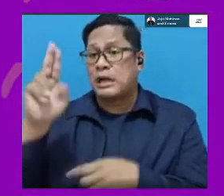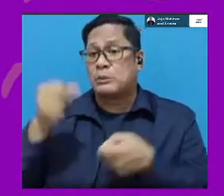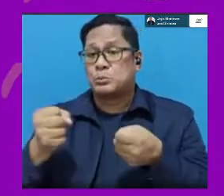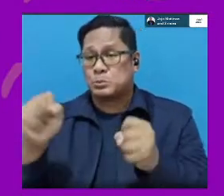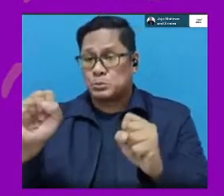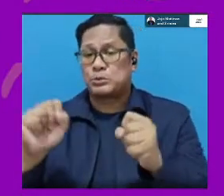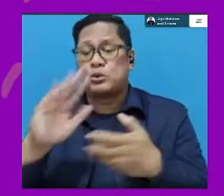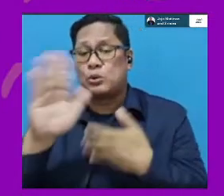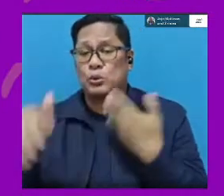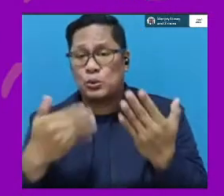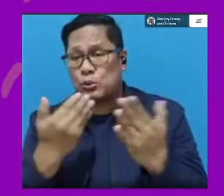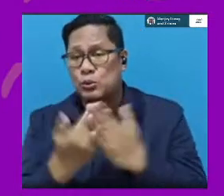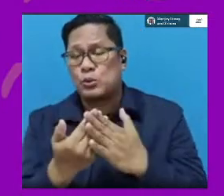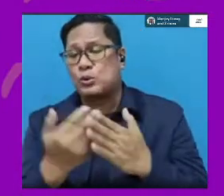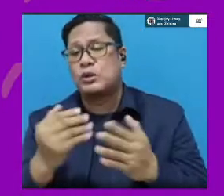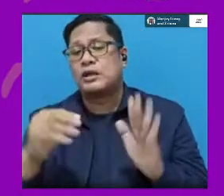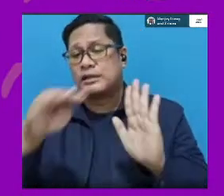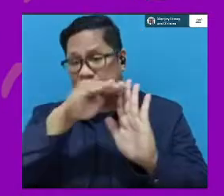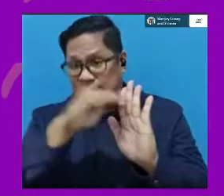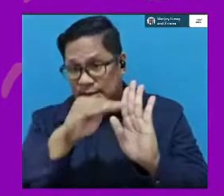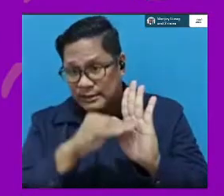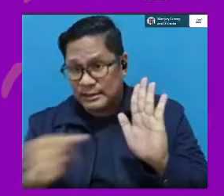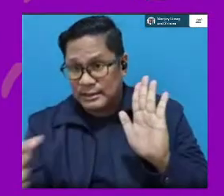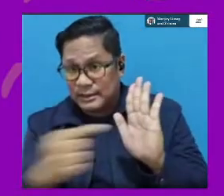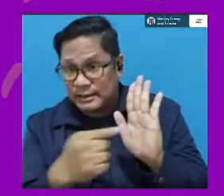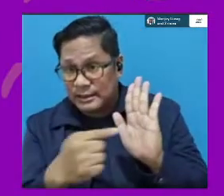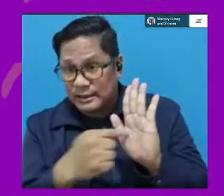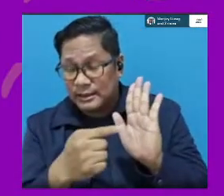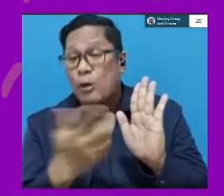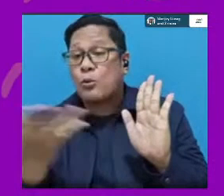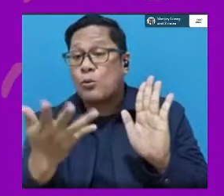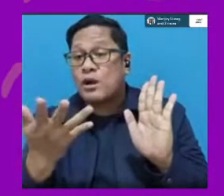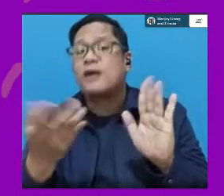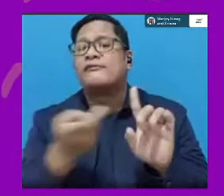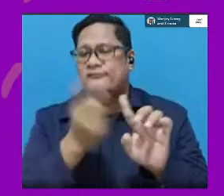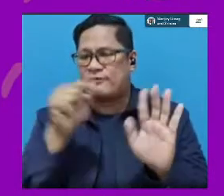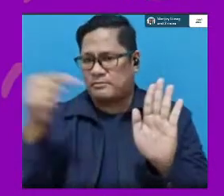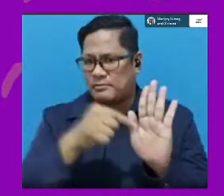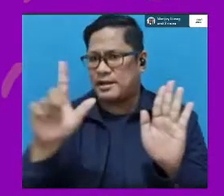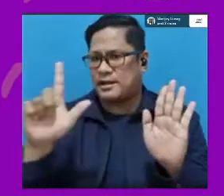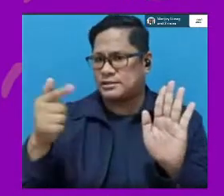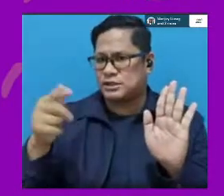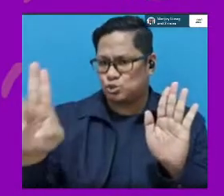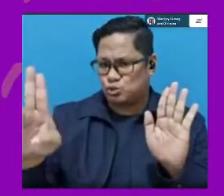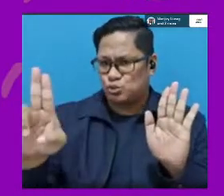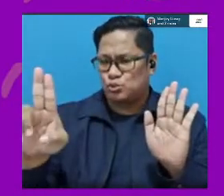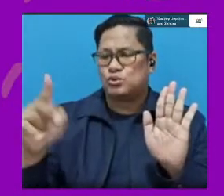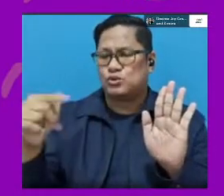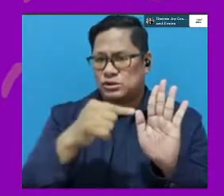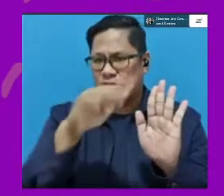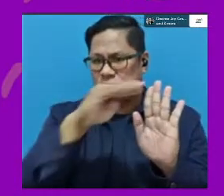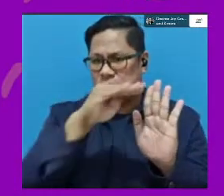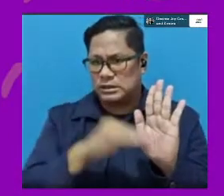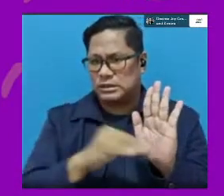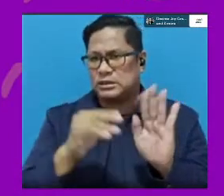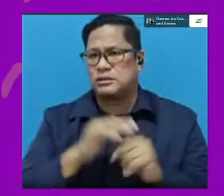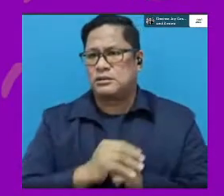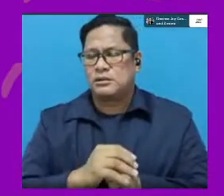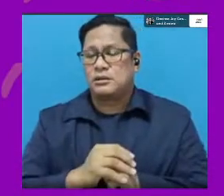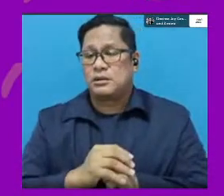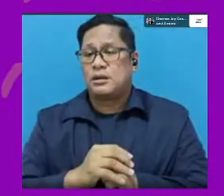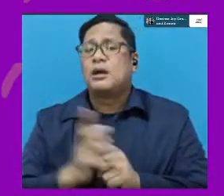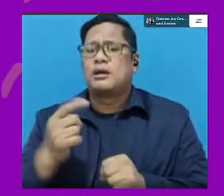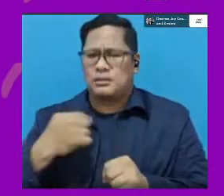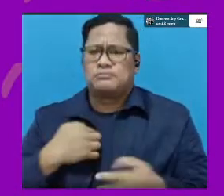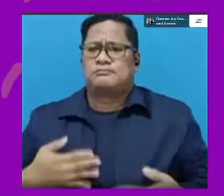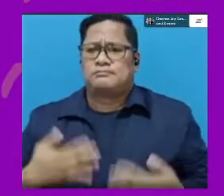these lists po are coming from the LGUs. But I'm so